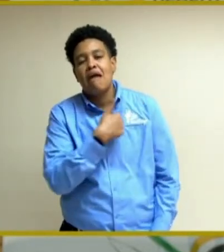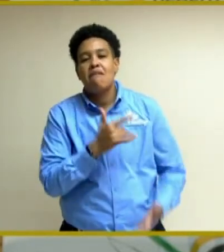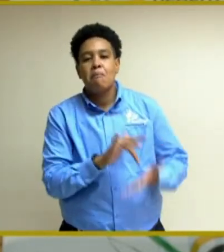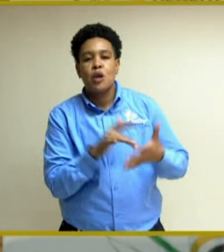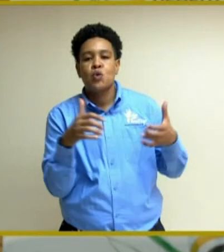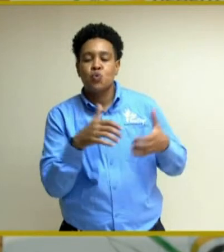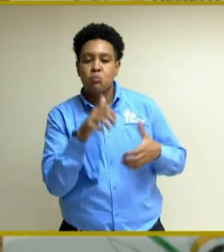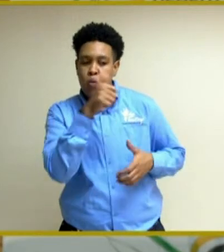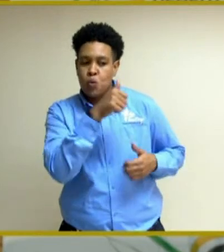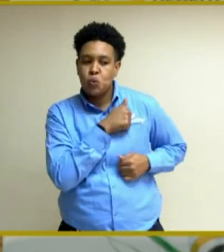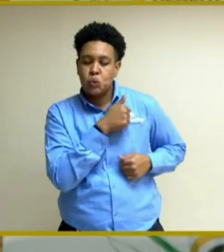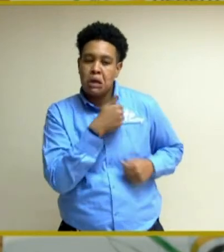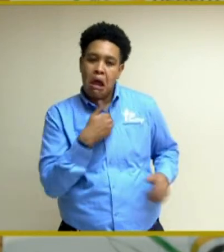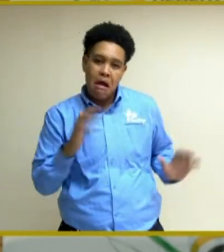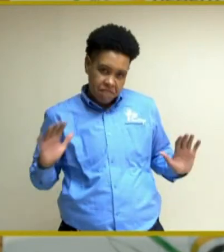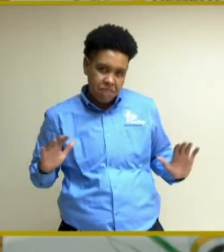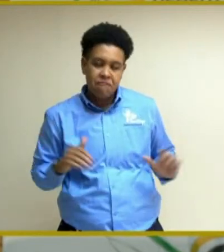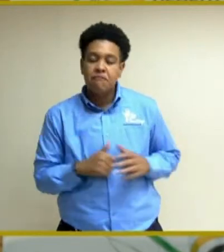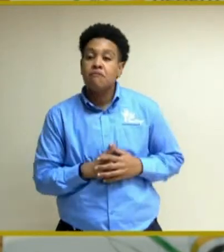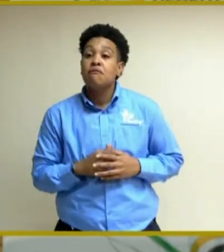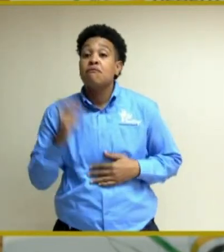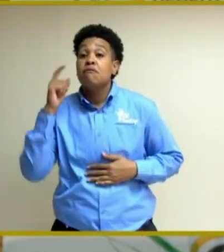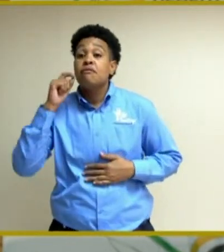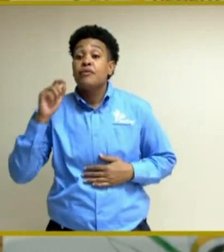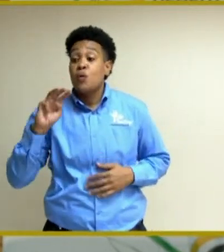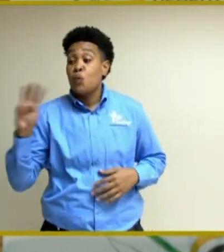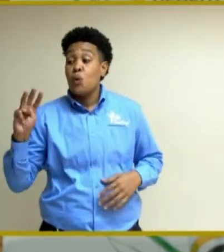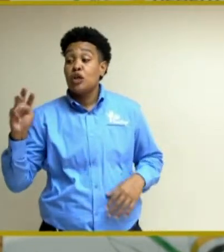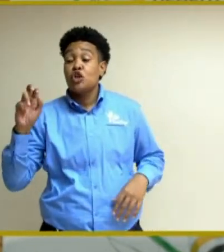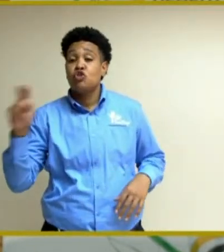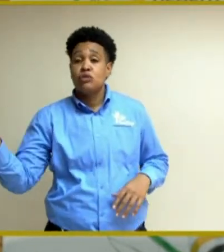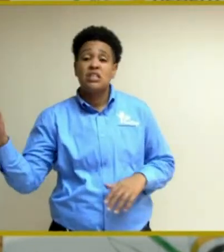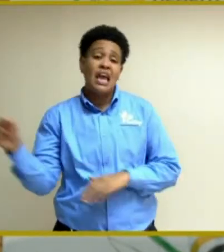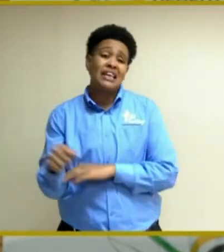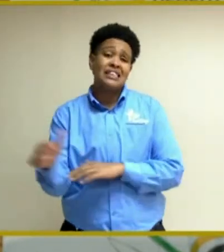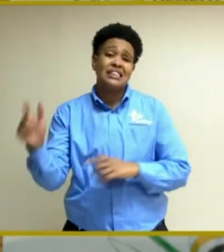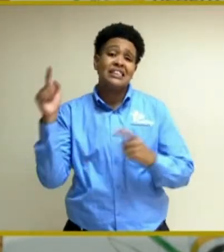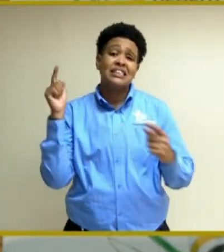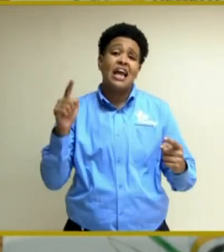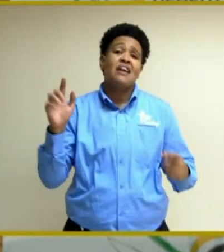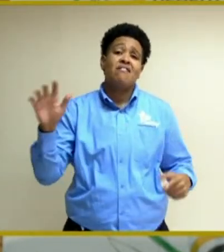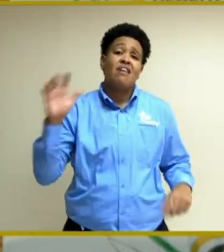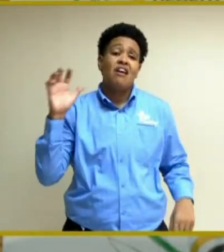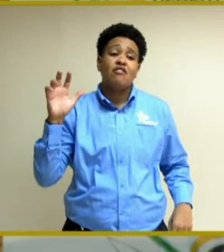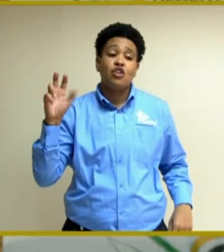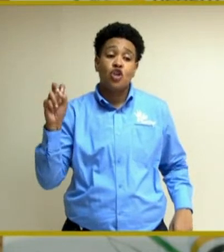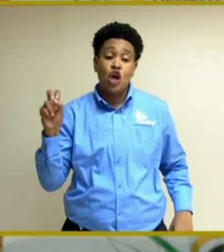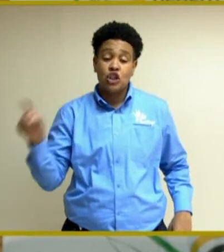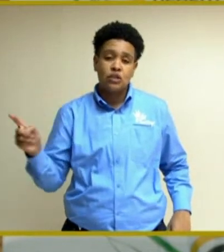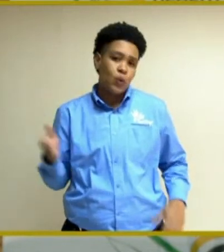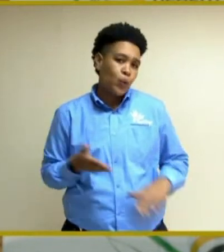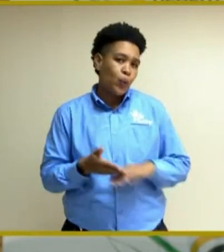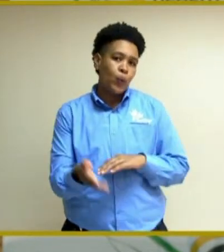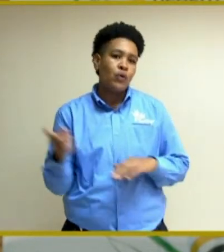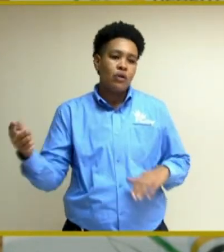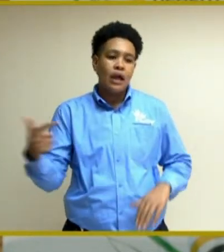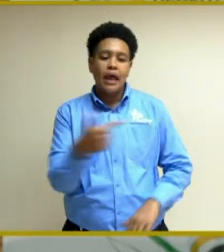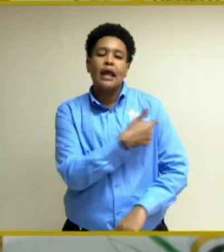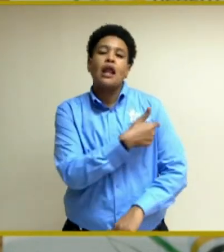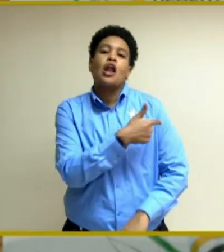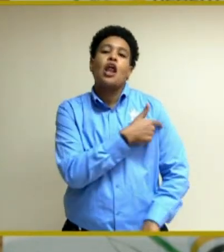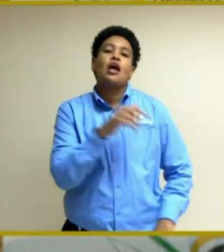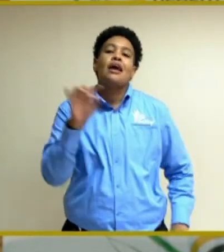there. Notably, the Western region exceeded its target of 530, inoculating